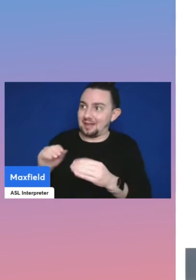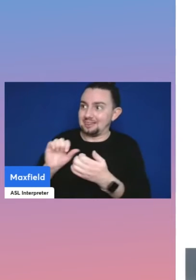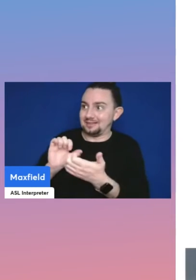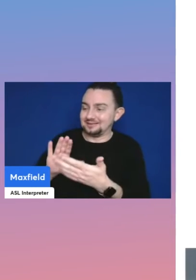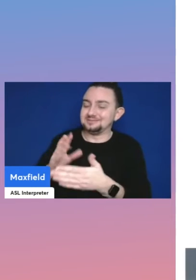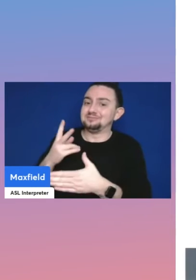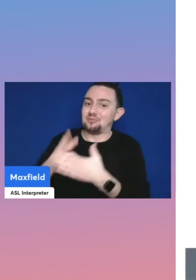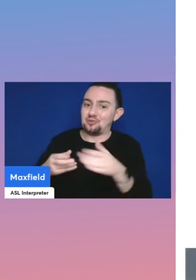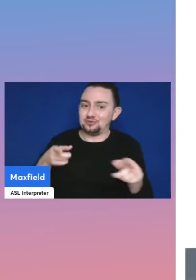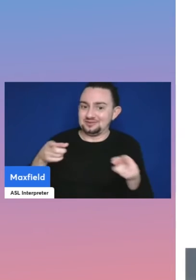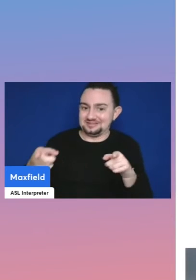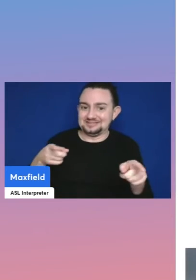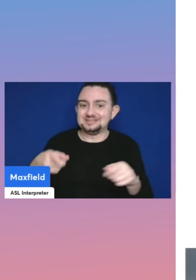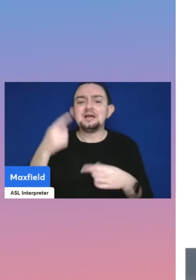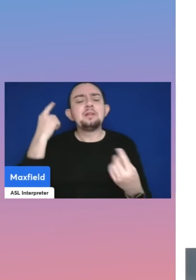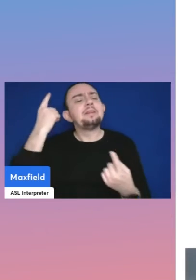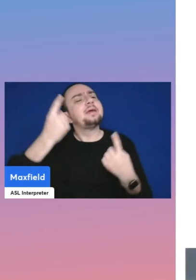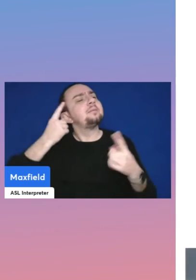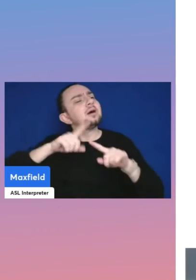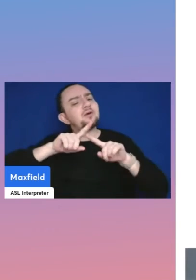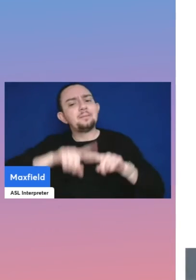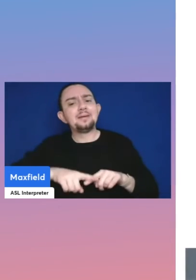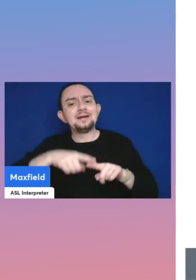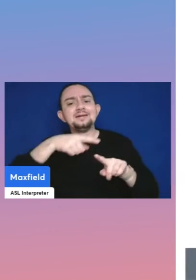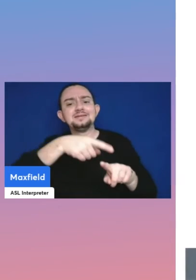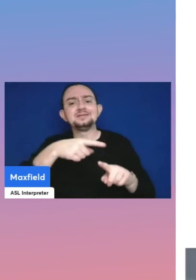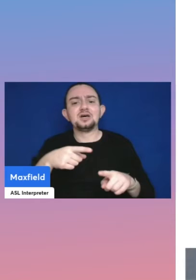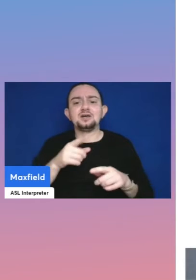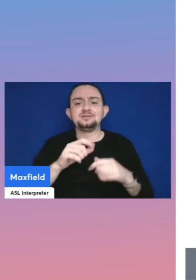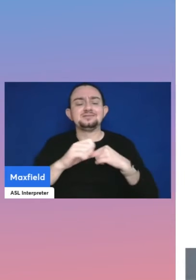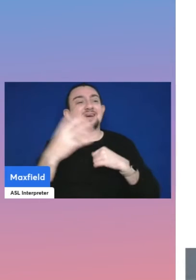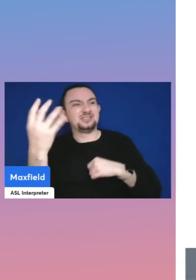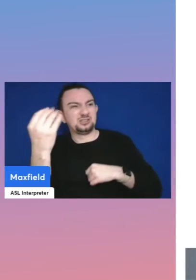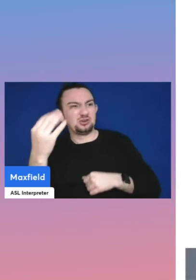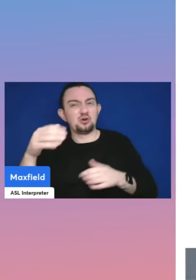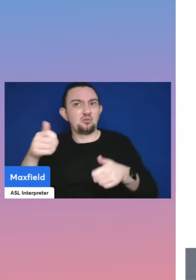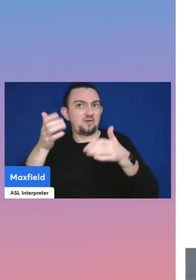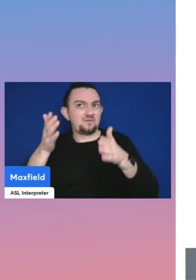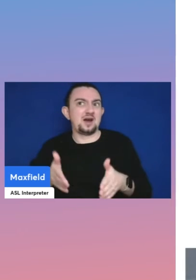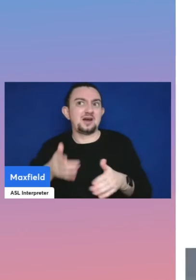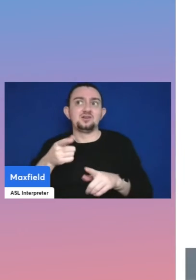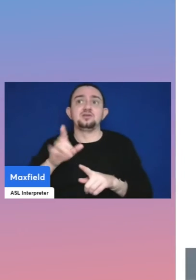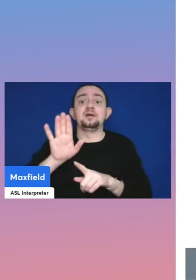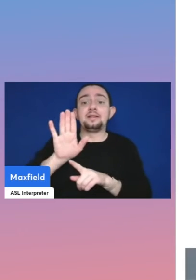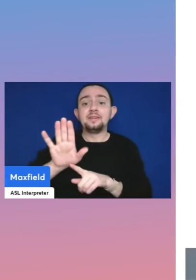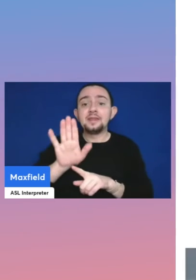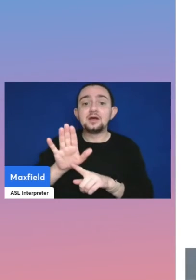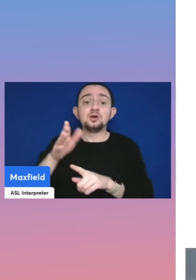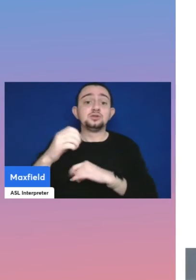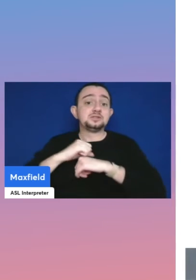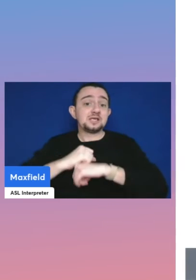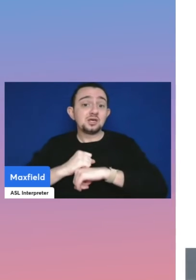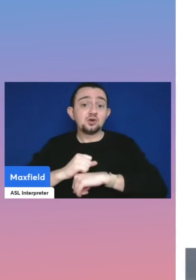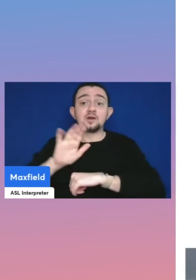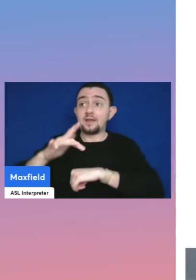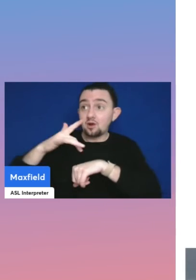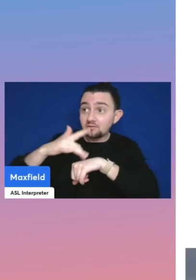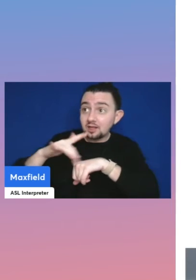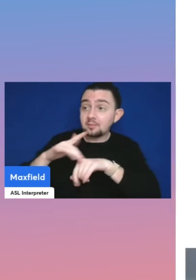on external providers because you rely on the availability and security of the external OIDC provider.